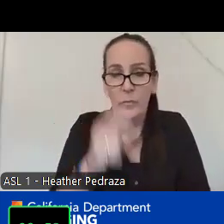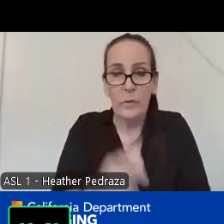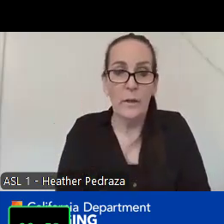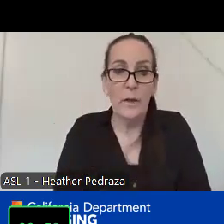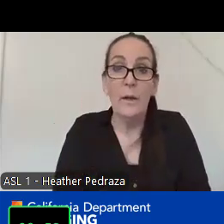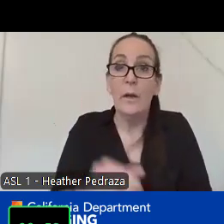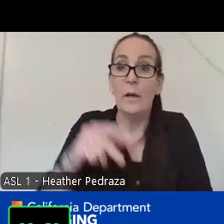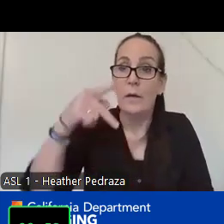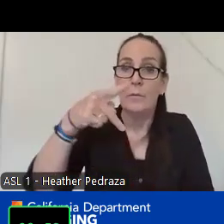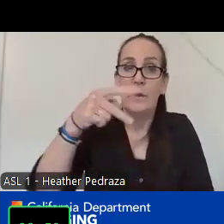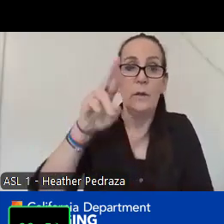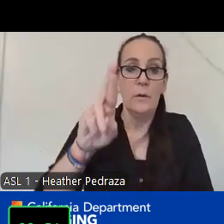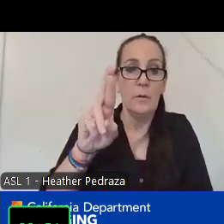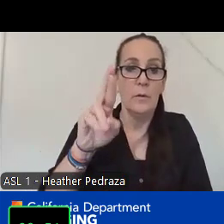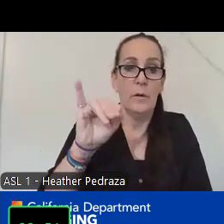Priscilla.